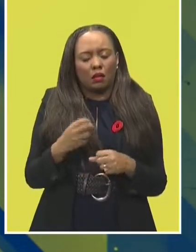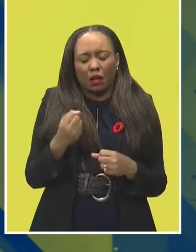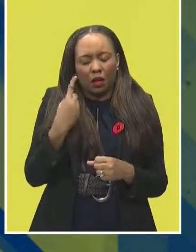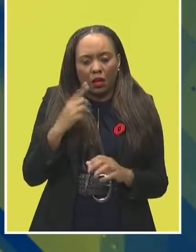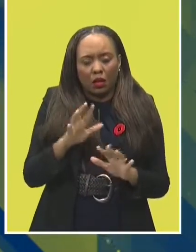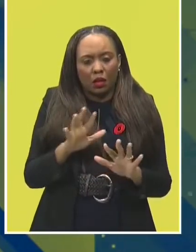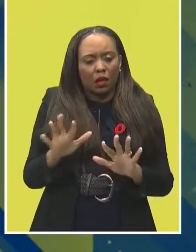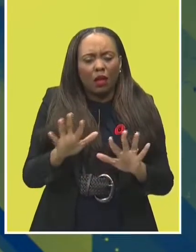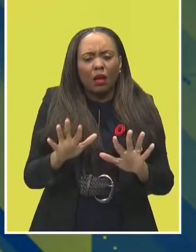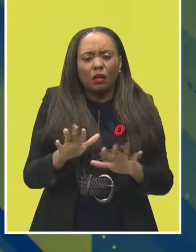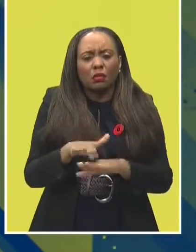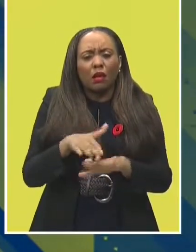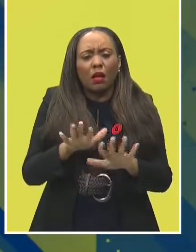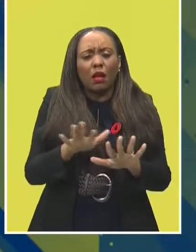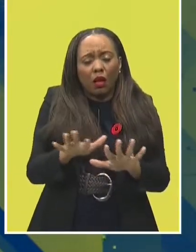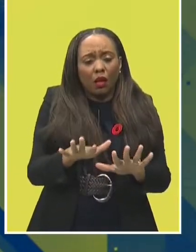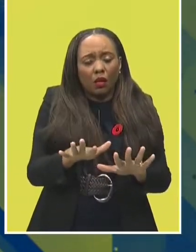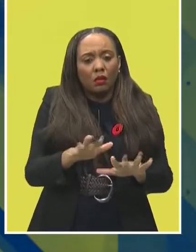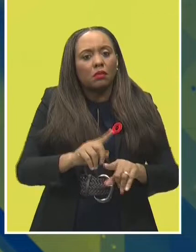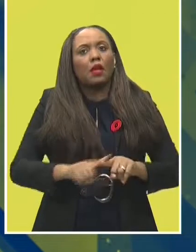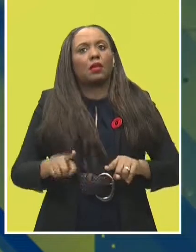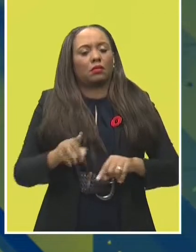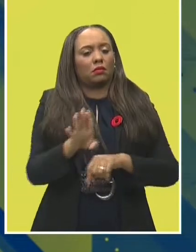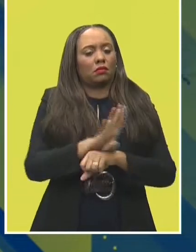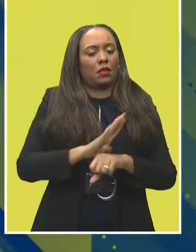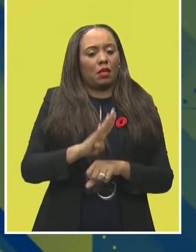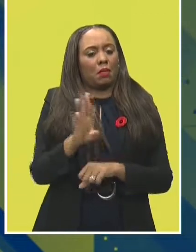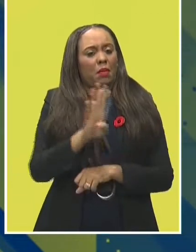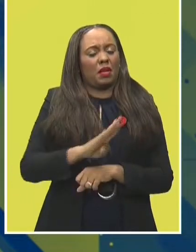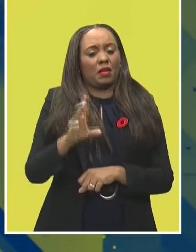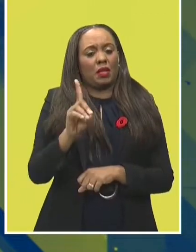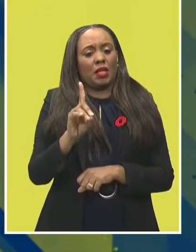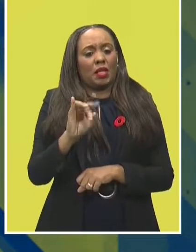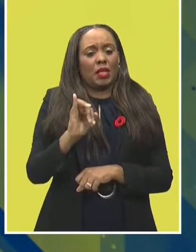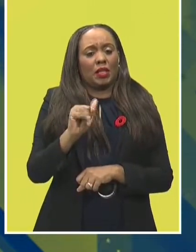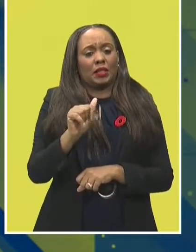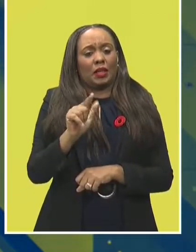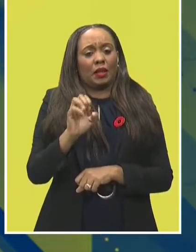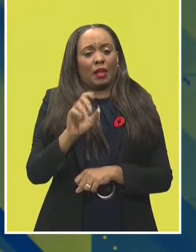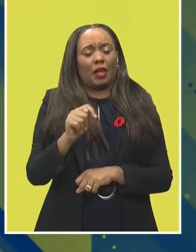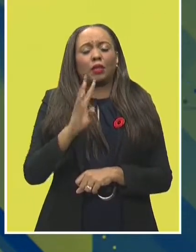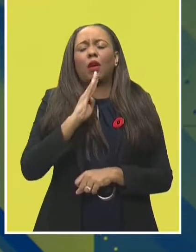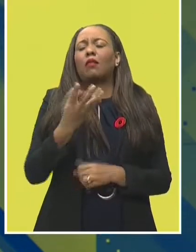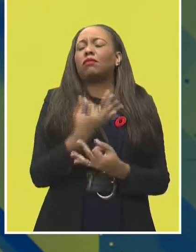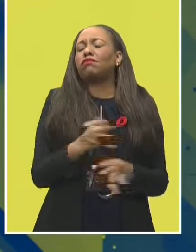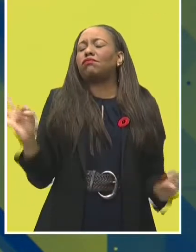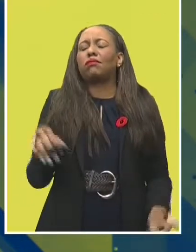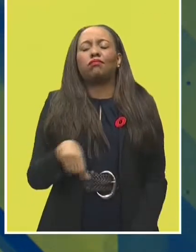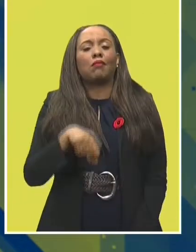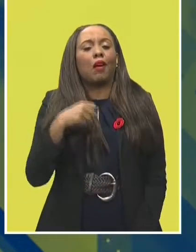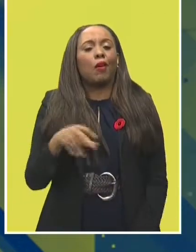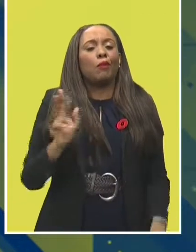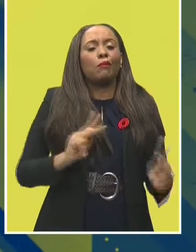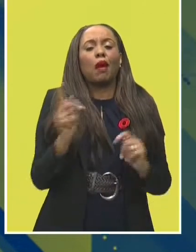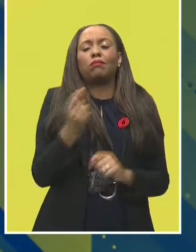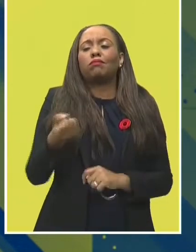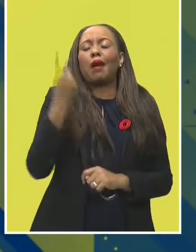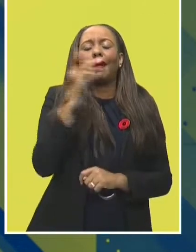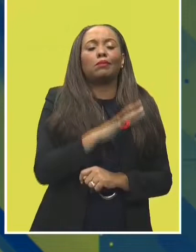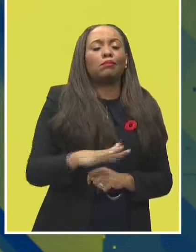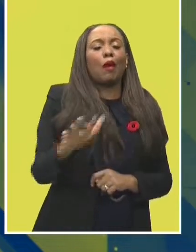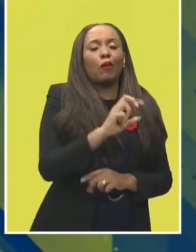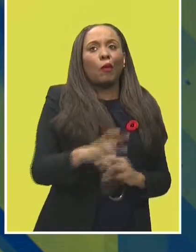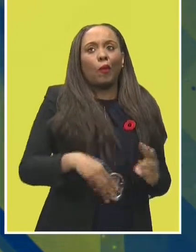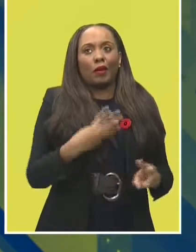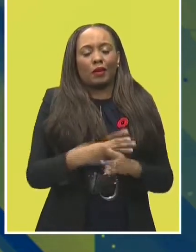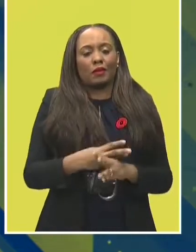island. Nevertheless, Bajan dialect is spoken proudly and freely island-wide and is understood by Bajans worldwide. For